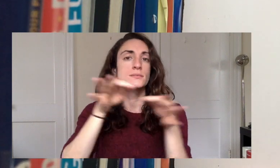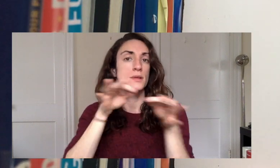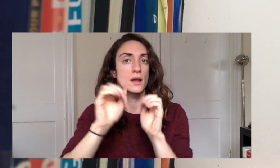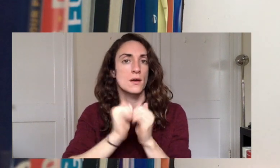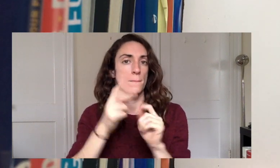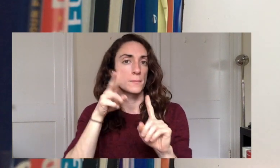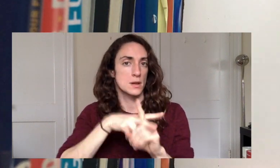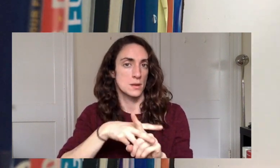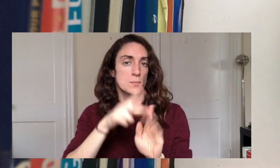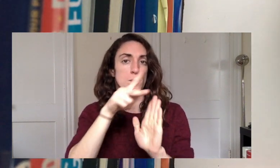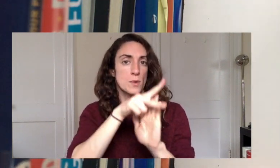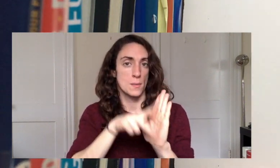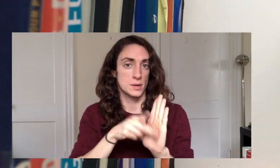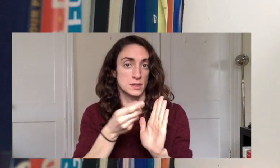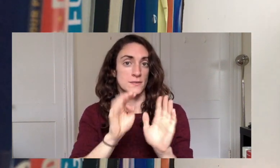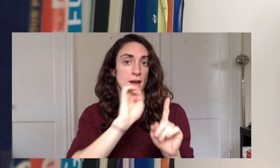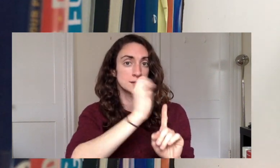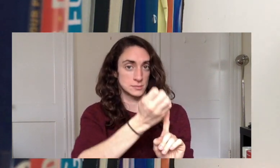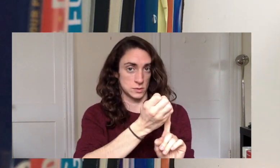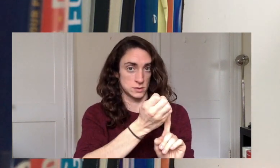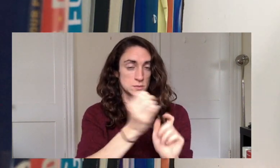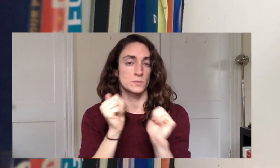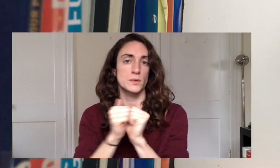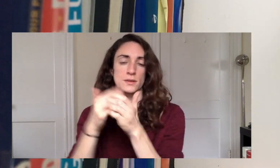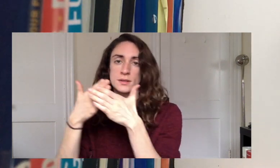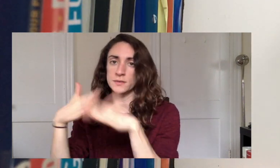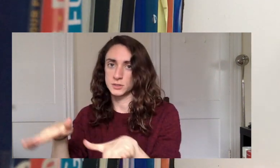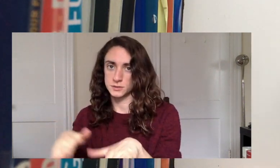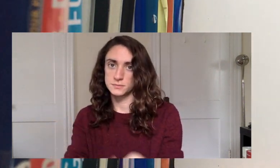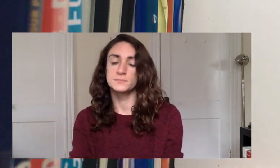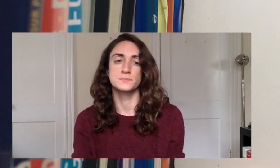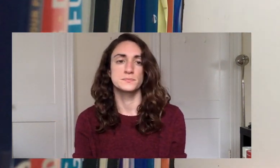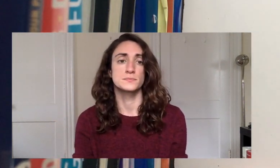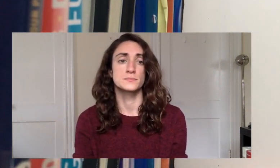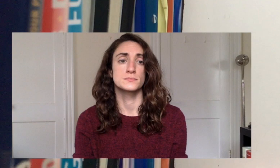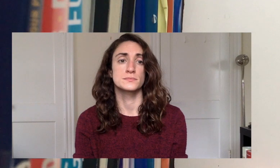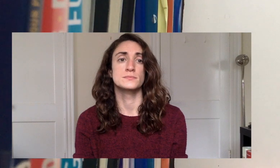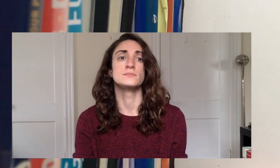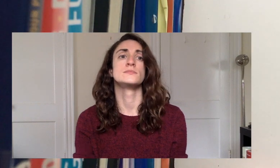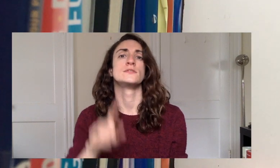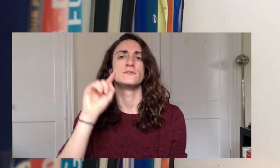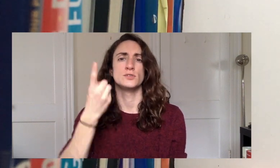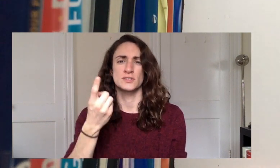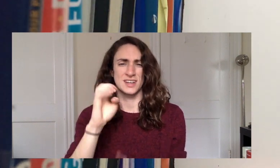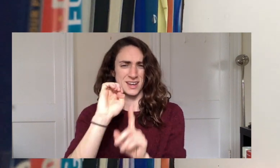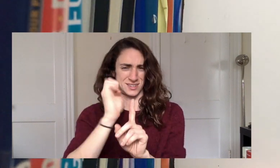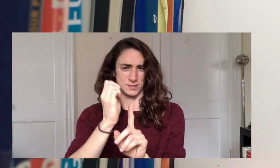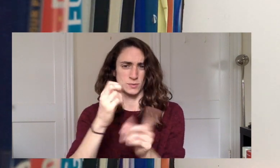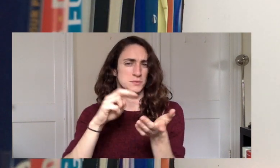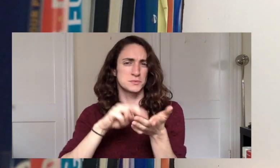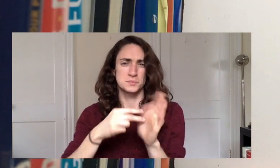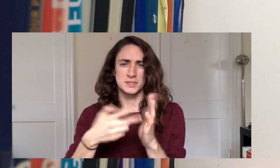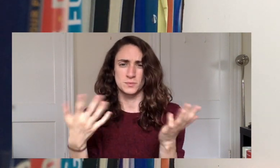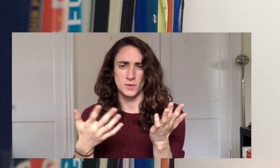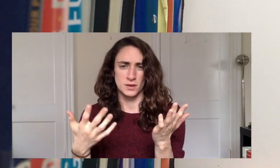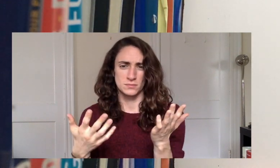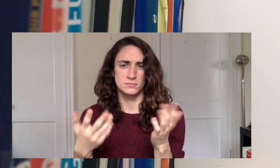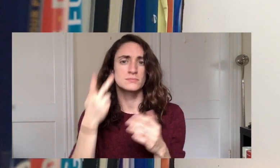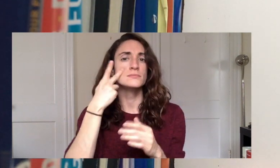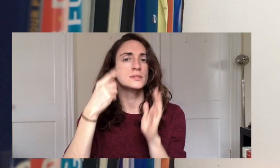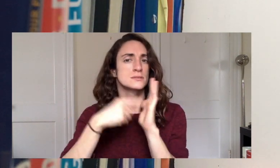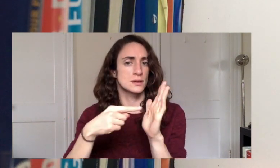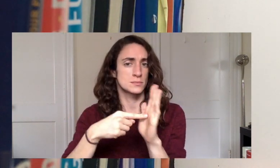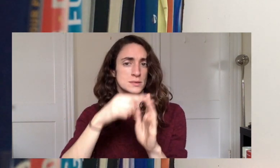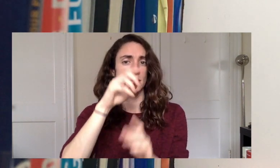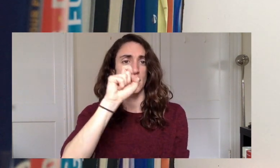In this video, I'm going to explain how to apply the properties of exponents to division. First of all, what do exponents mean? For example,